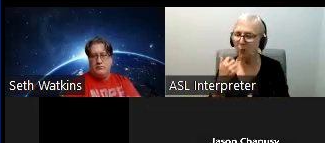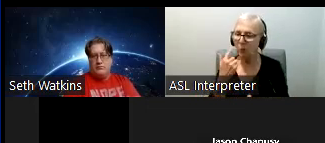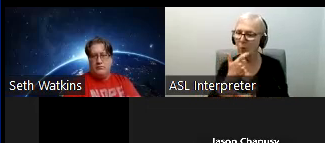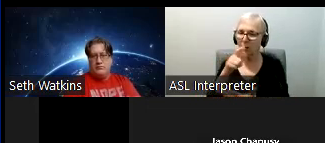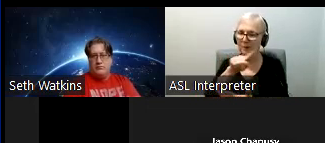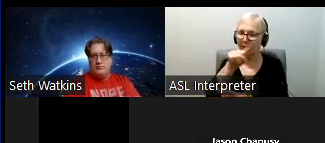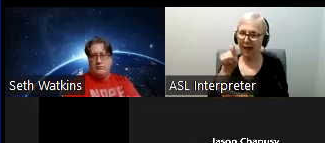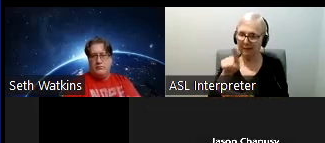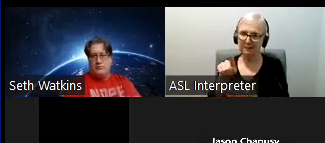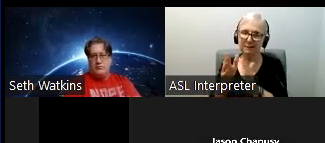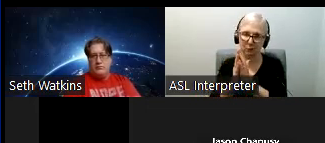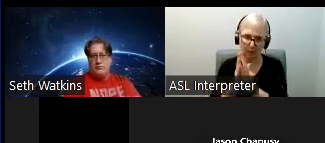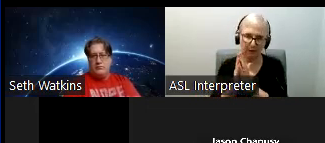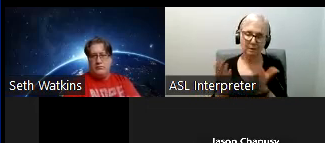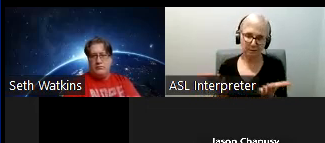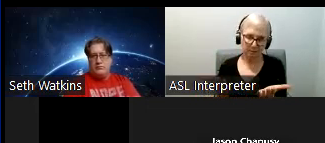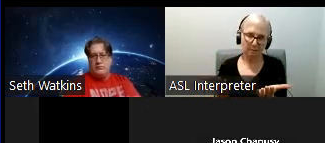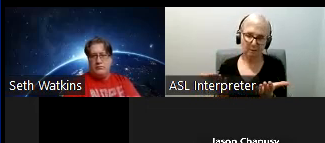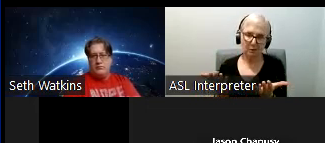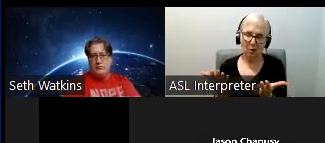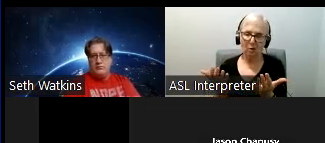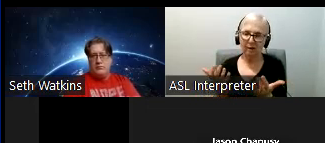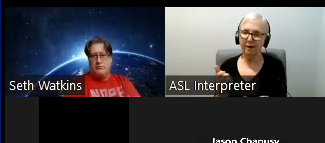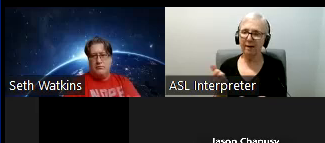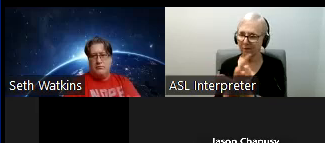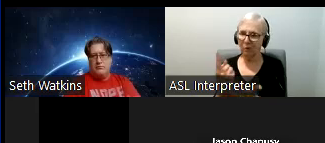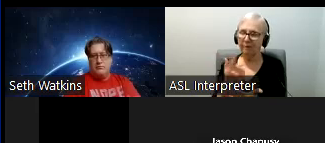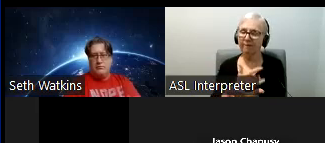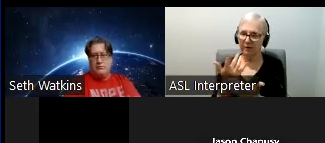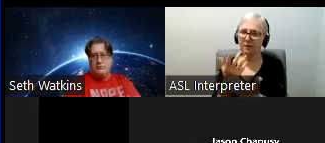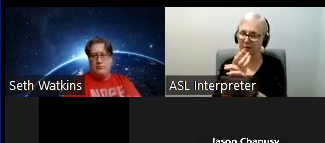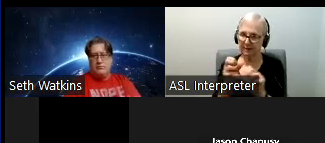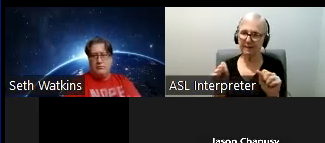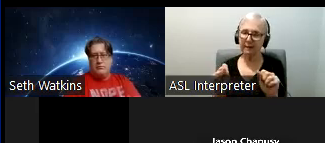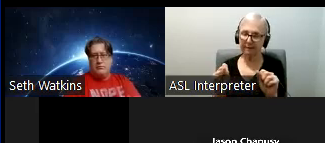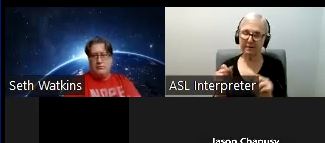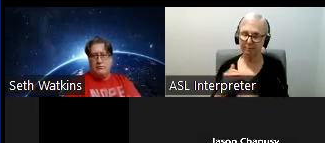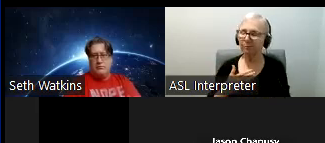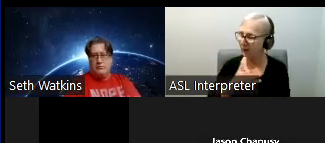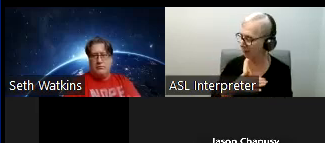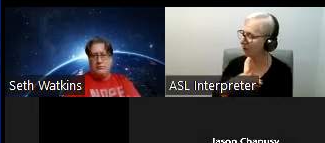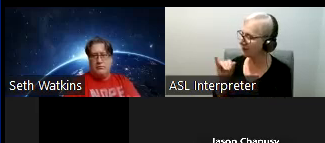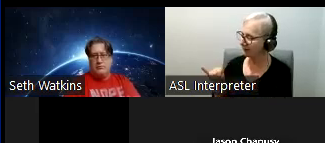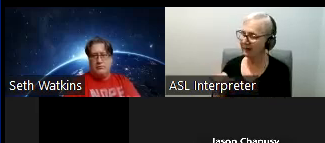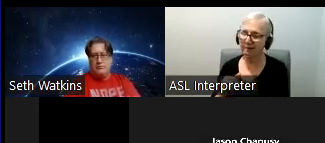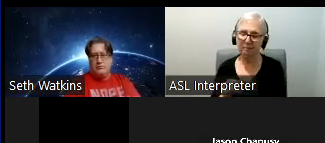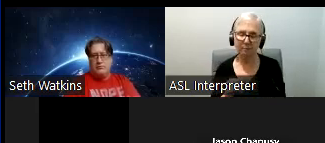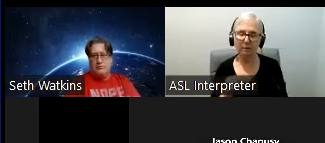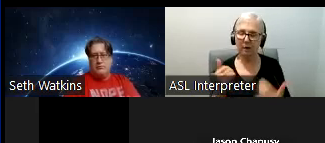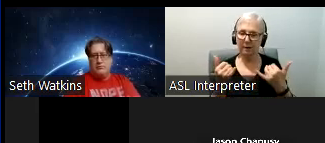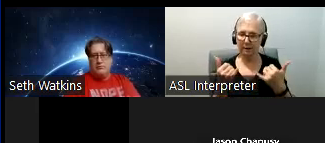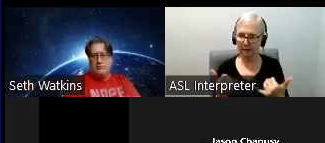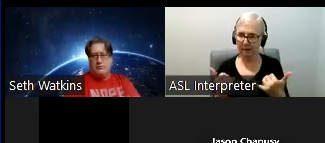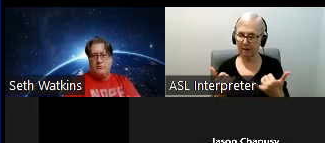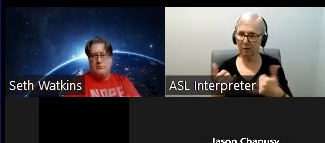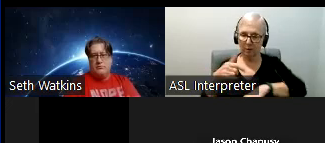our whole space is safe for everybody. Absolutely appreciate you. So on that note, we